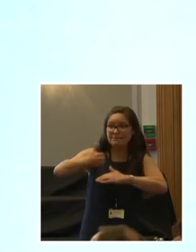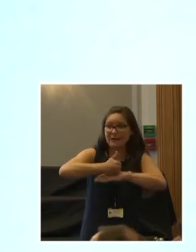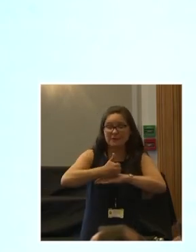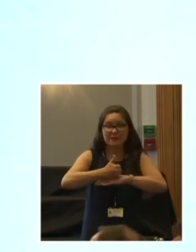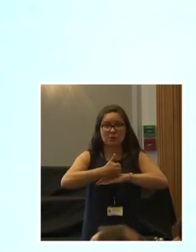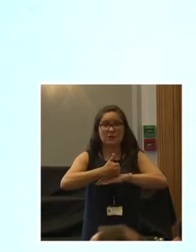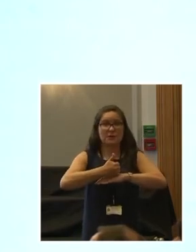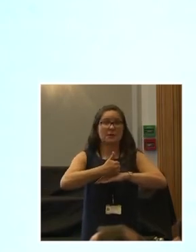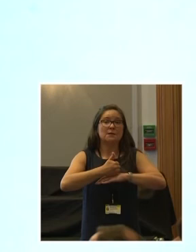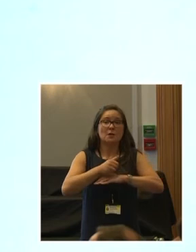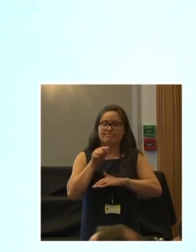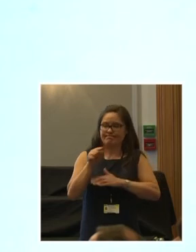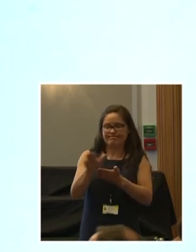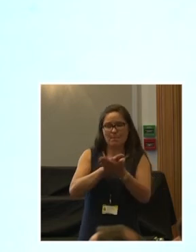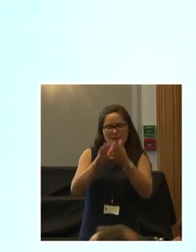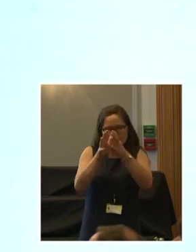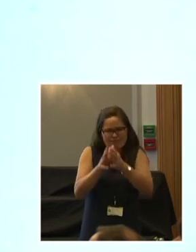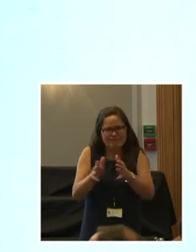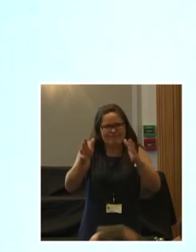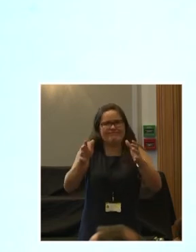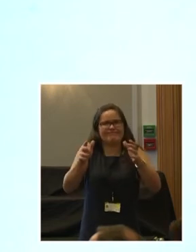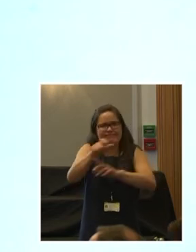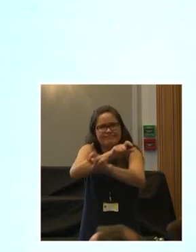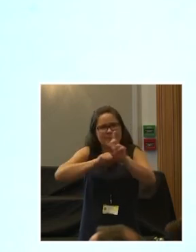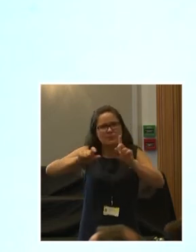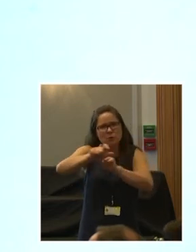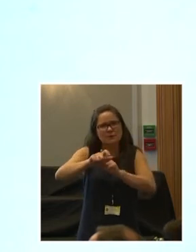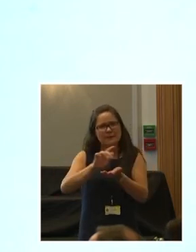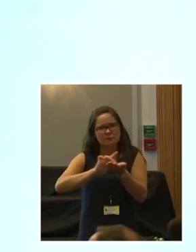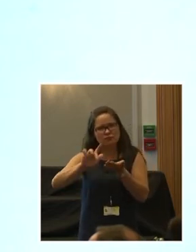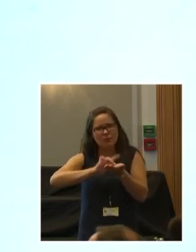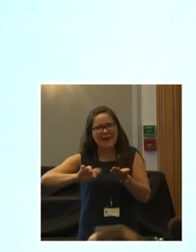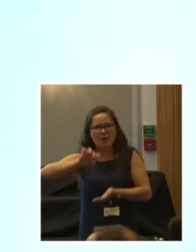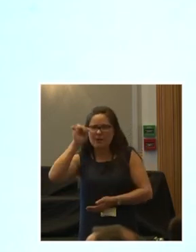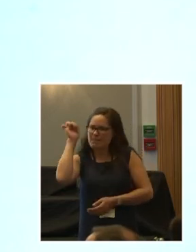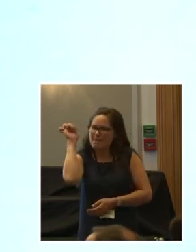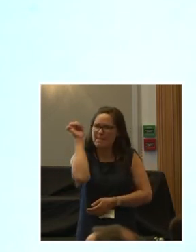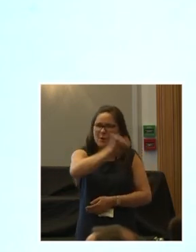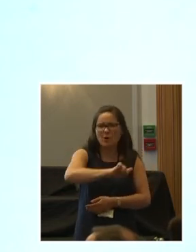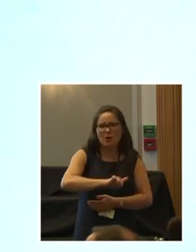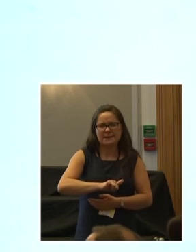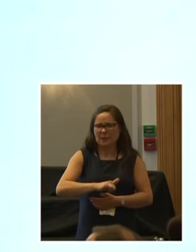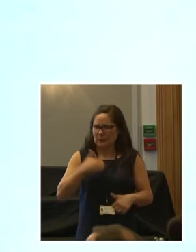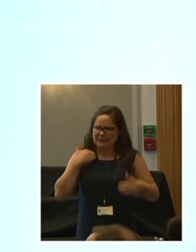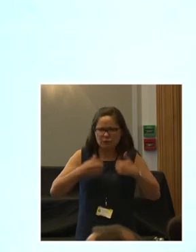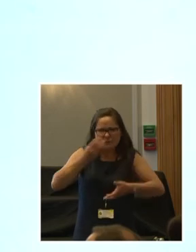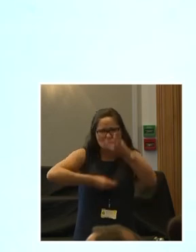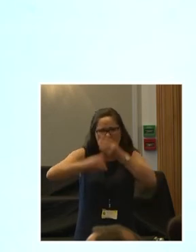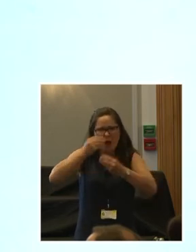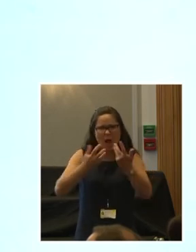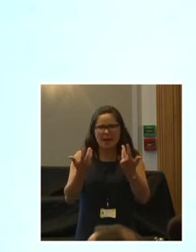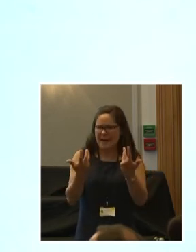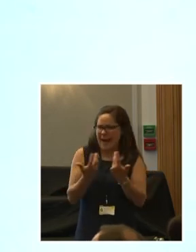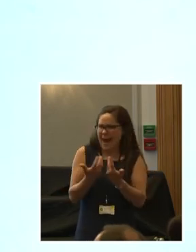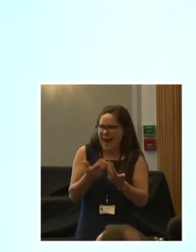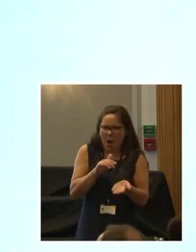of Braille expertise, people who are interested to learn more about Braille, how they can use Braille to complement other